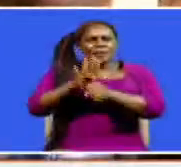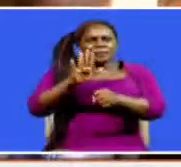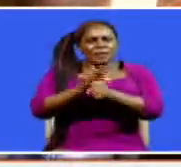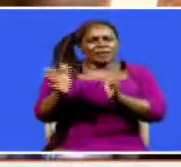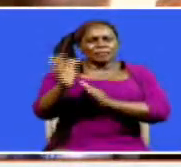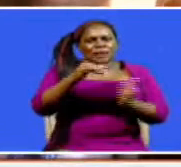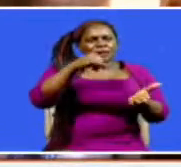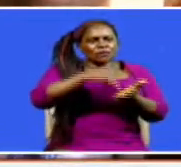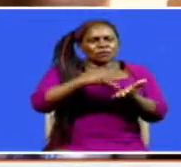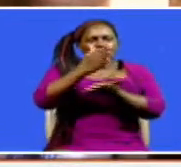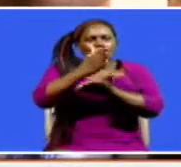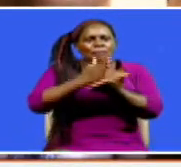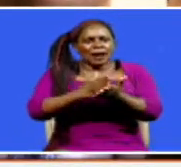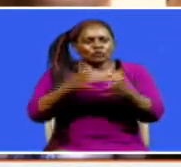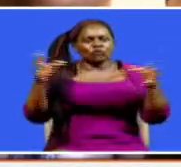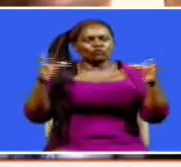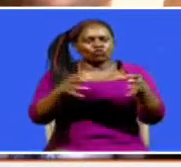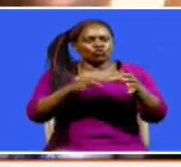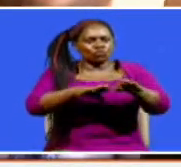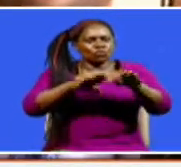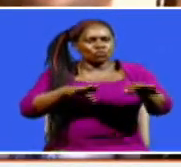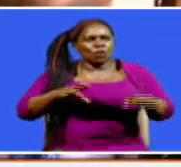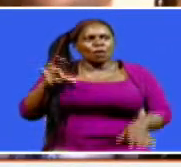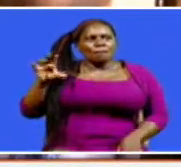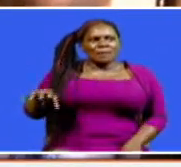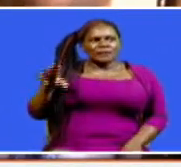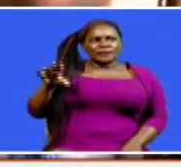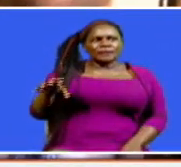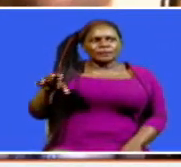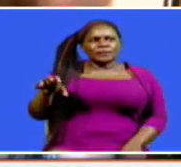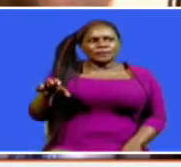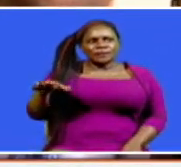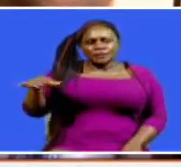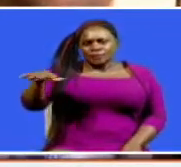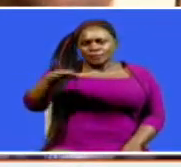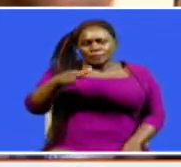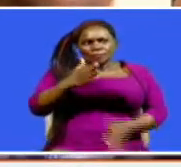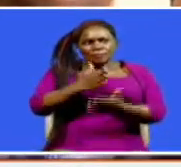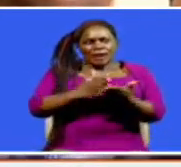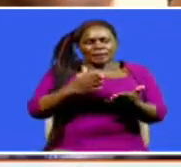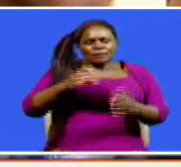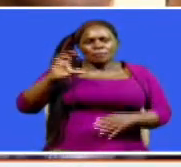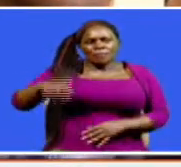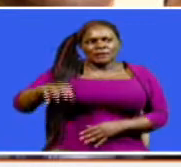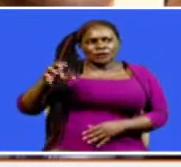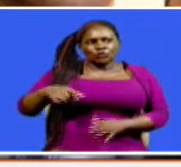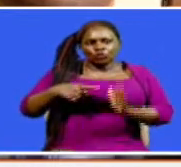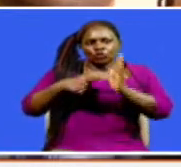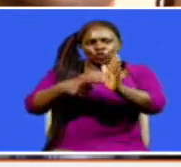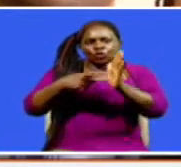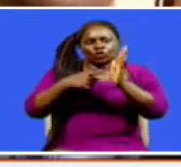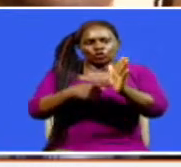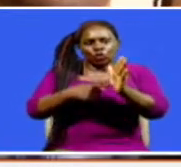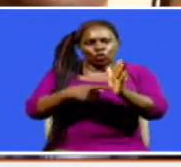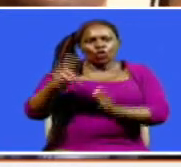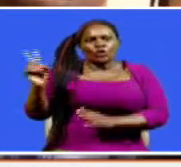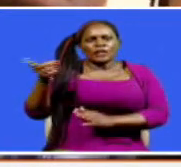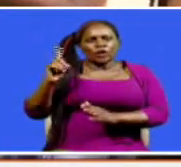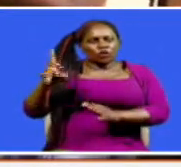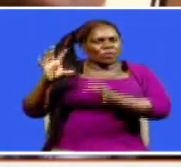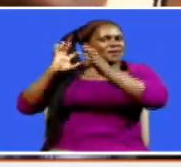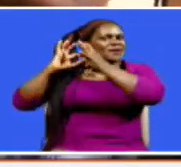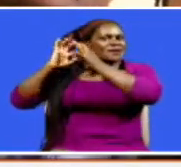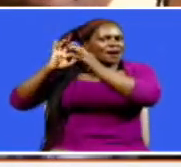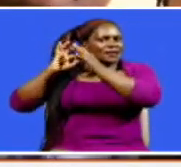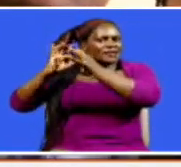culture, including part of the convoy being matatus, you know, and part of the vehicles having been, you know, showcasing the Nairobi culture with the graffiti on